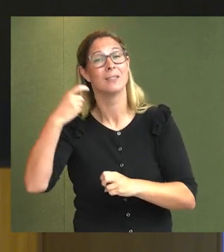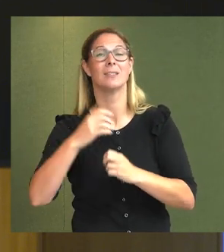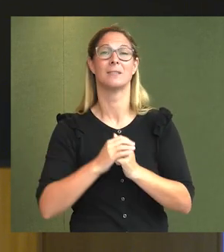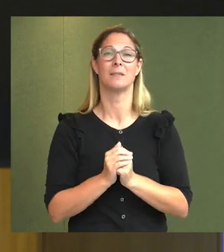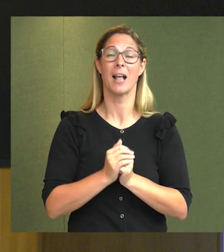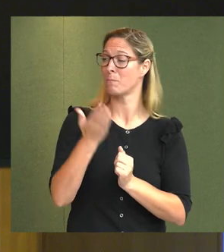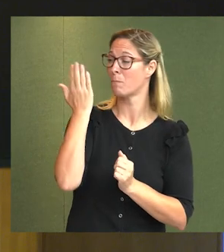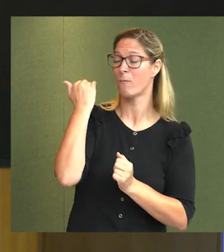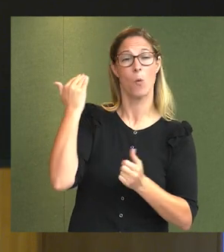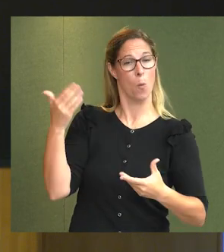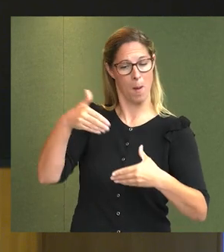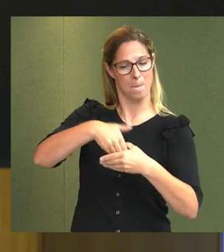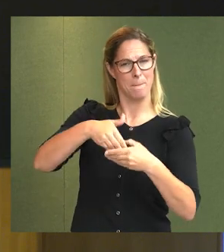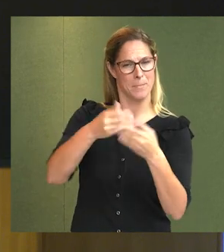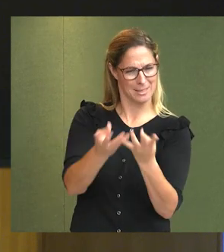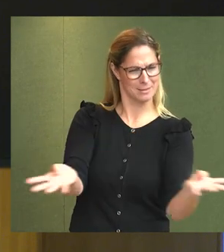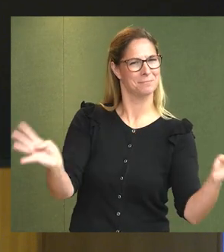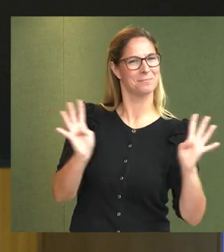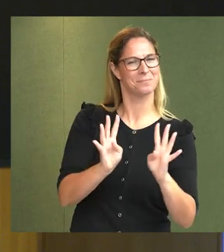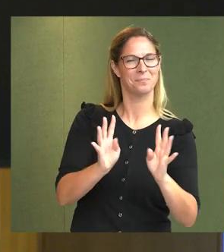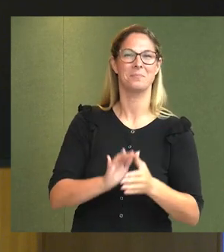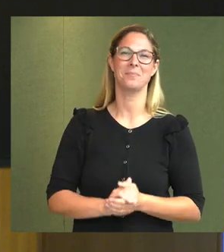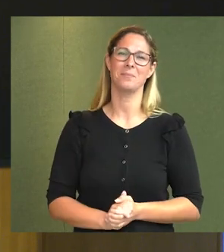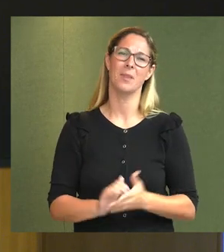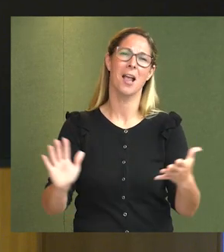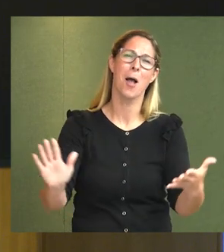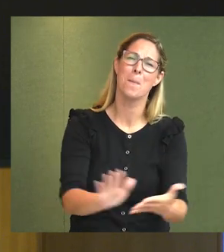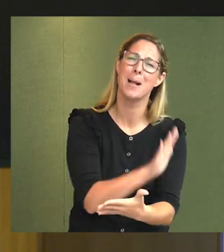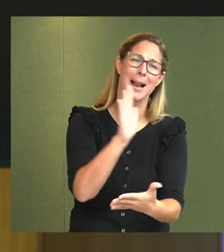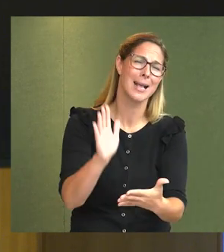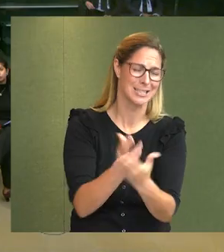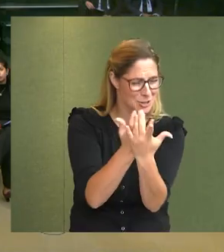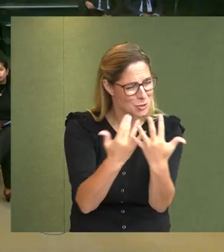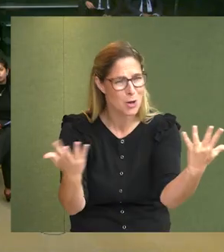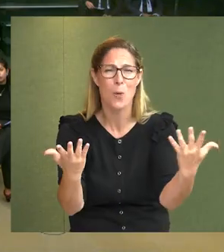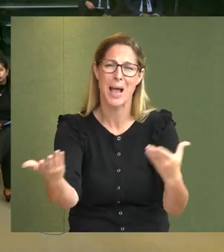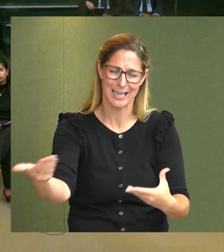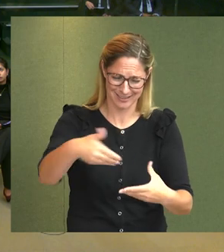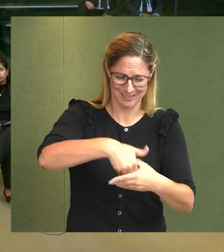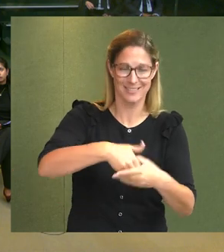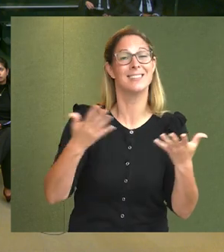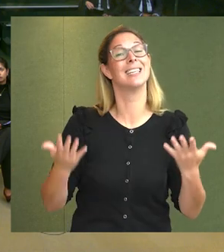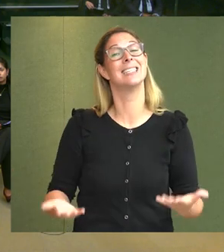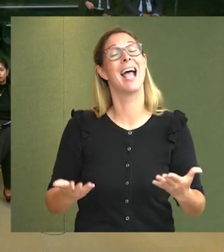members. I am pleased that so many of you could be with us today.